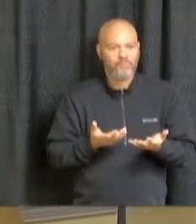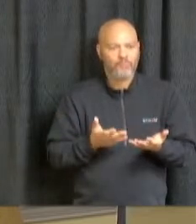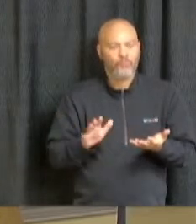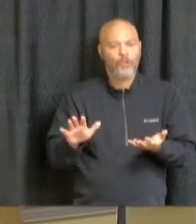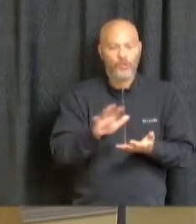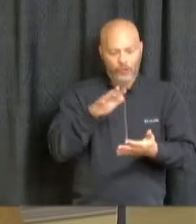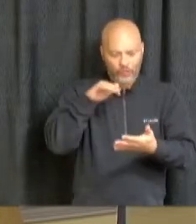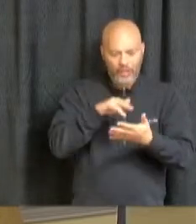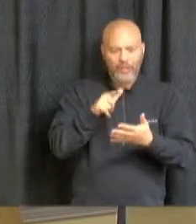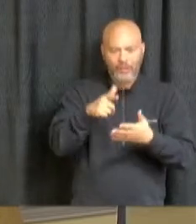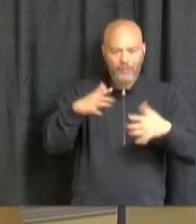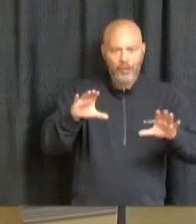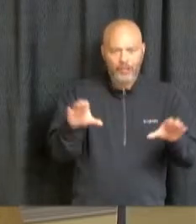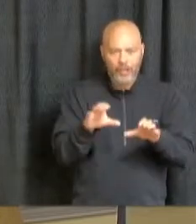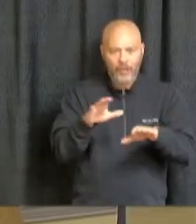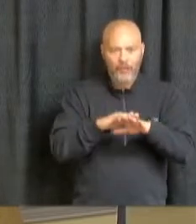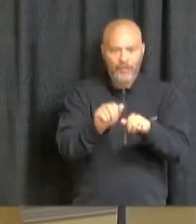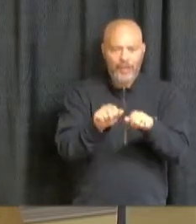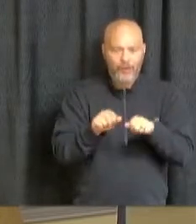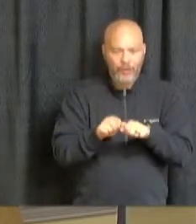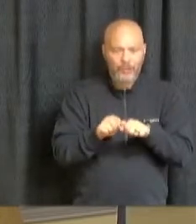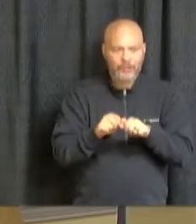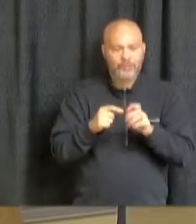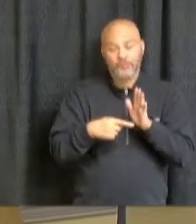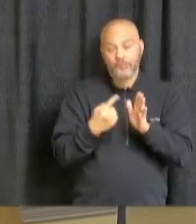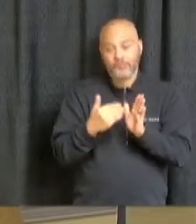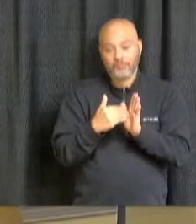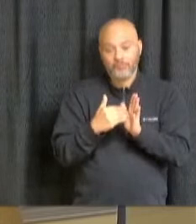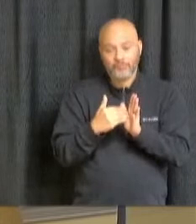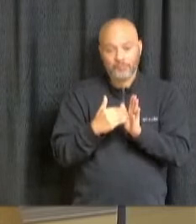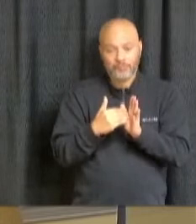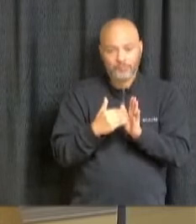their studies that they've conducted of the area. And once again,